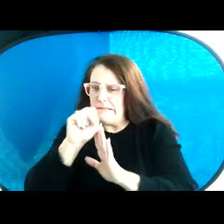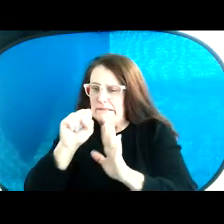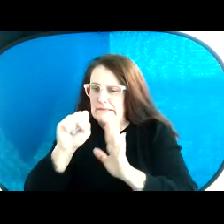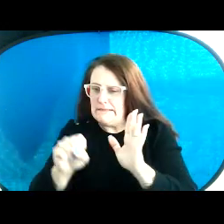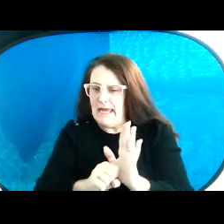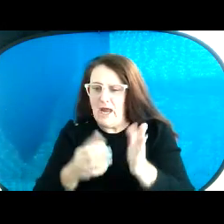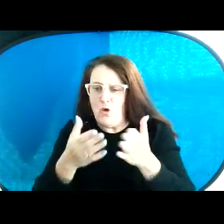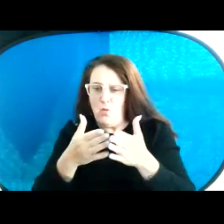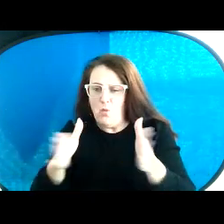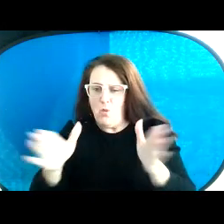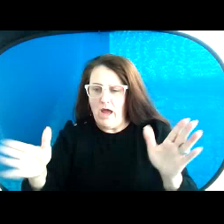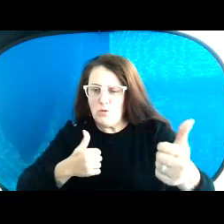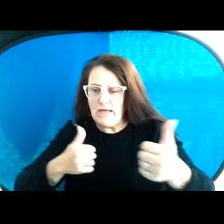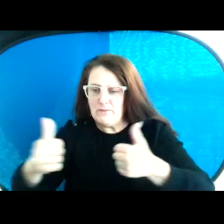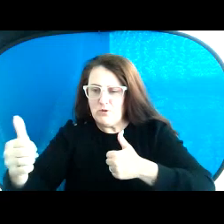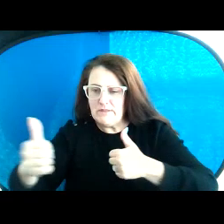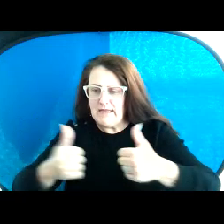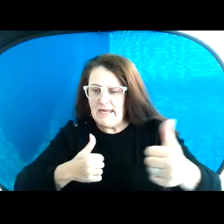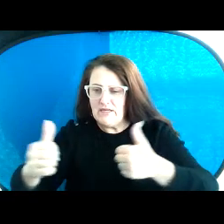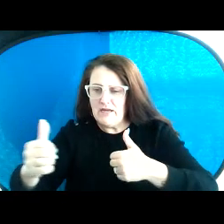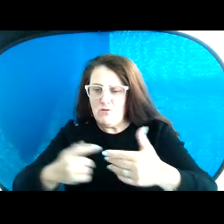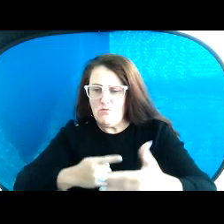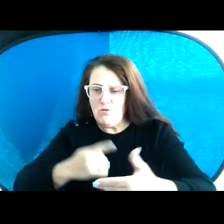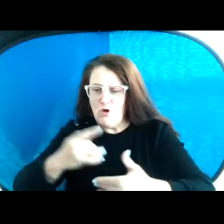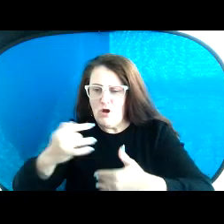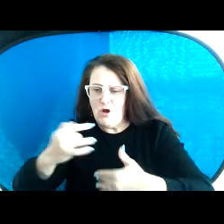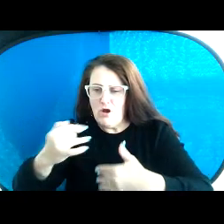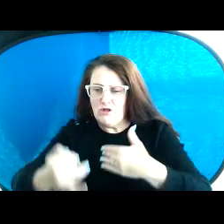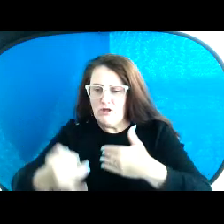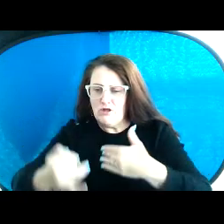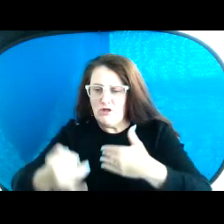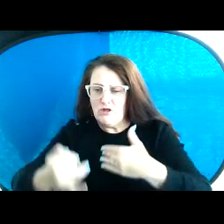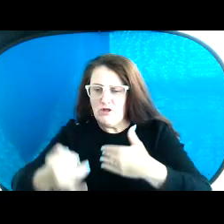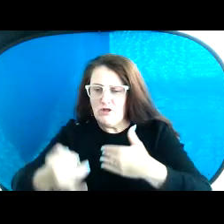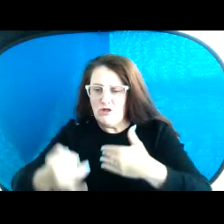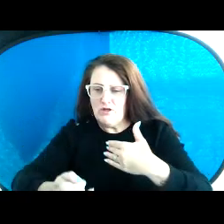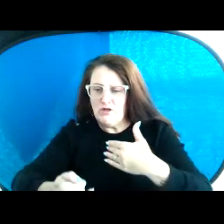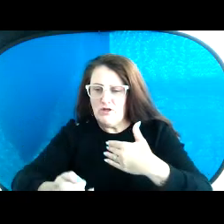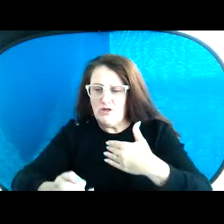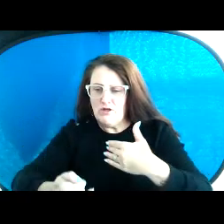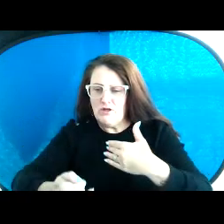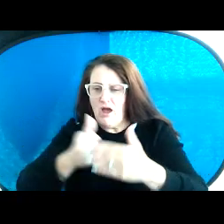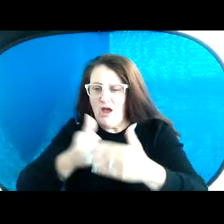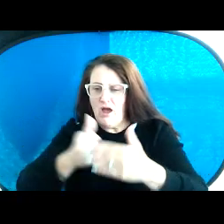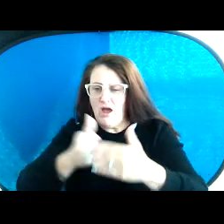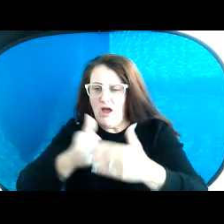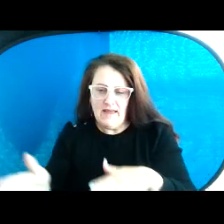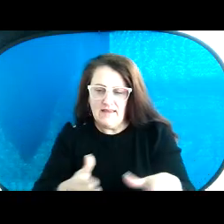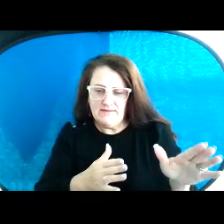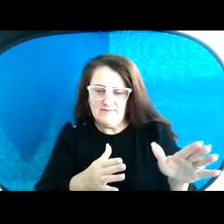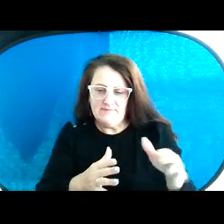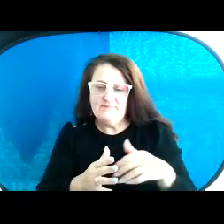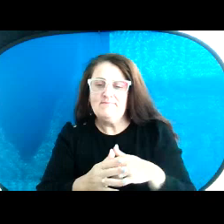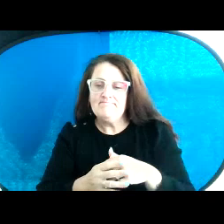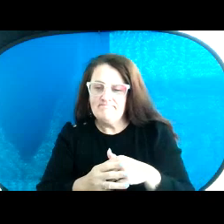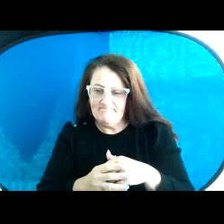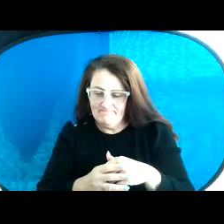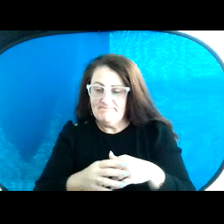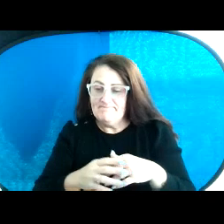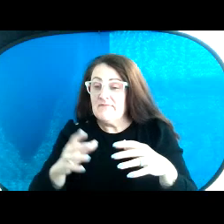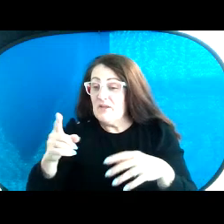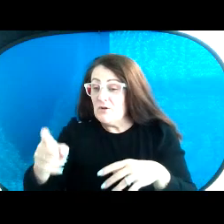the near future with under state law and the current state rail plan, Merced being the plan or the place where both high-speed